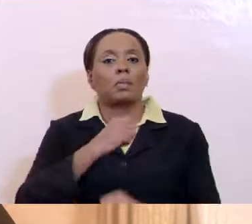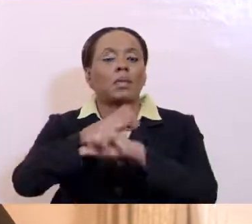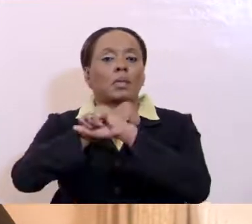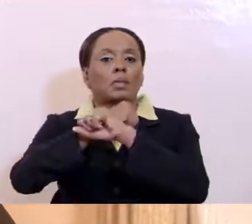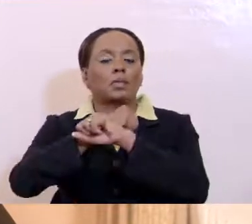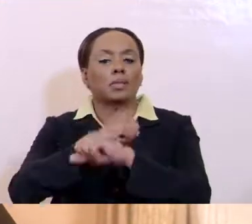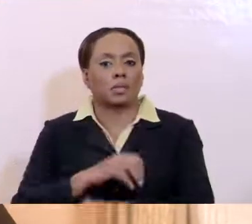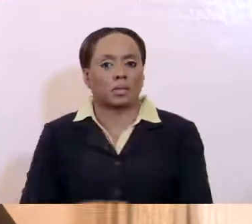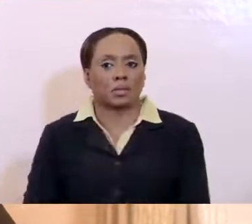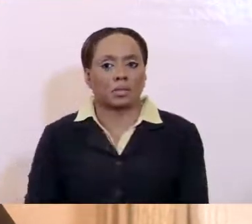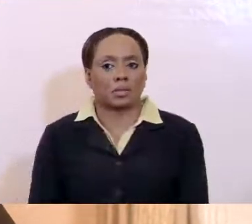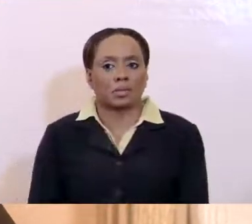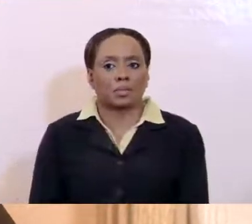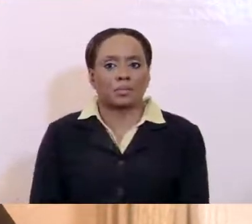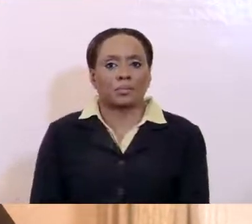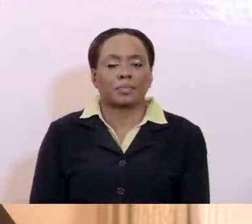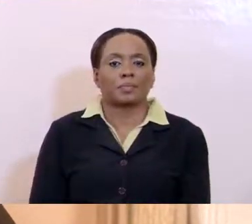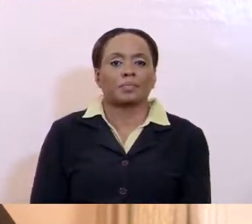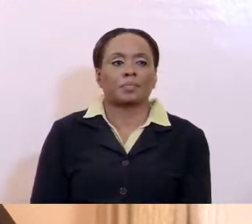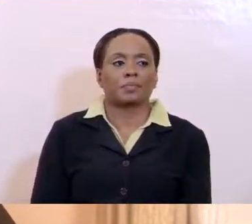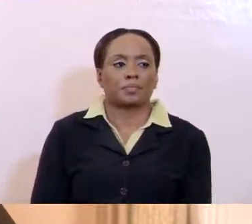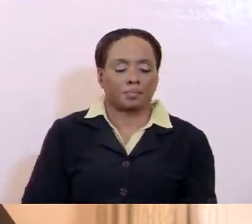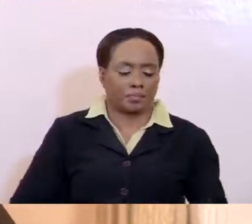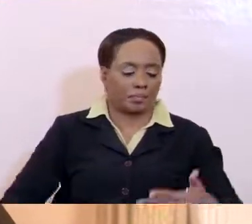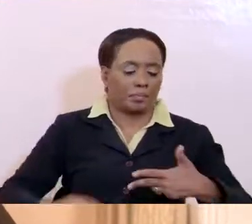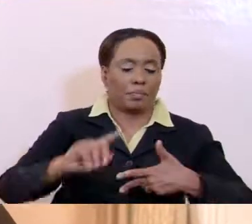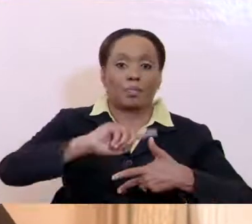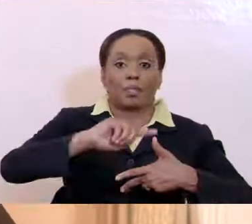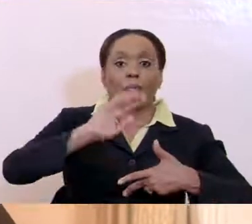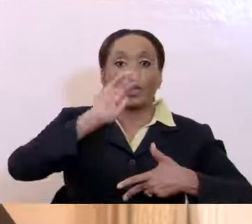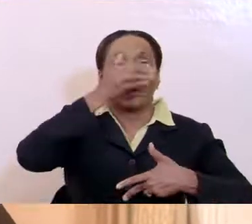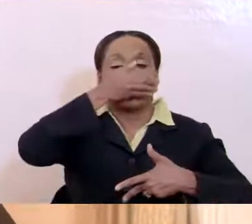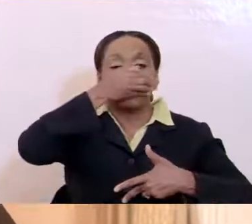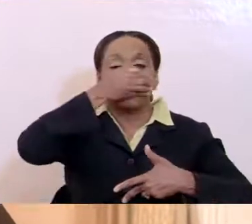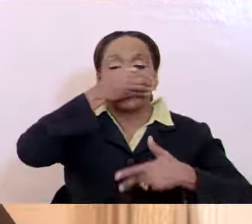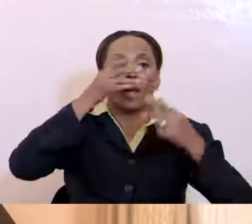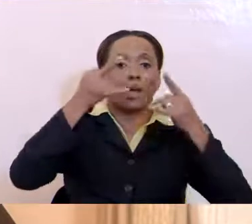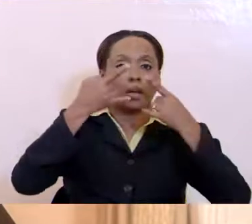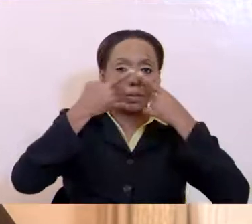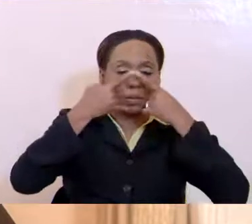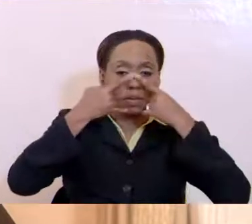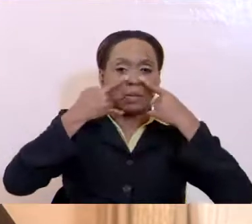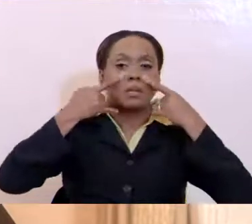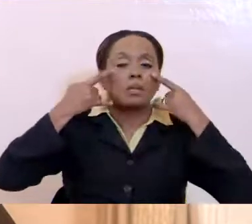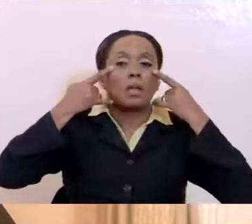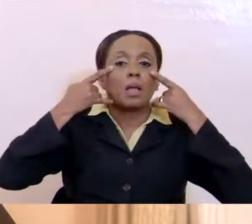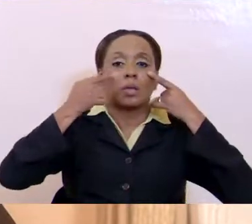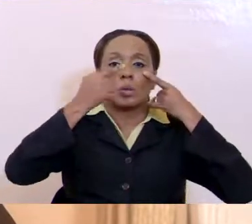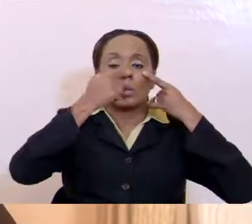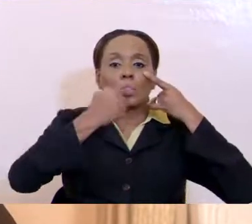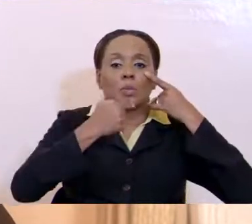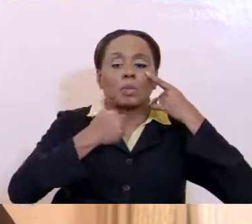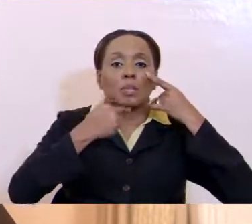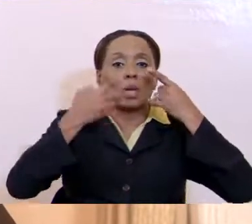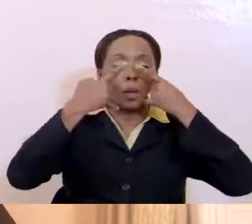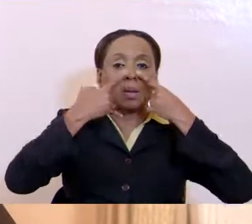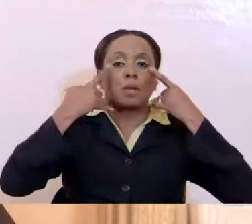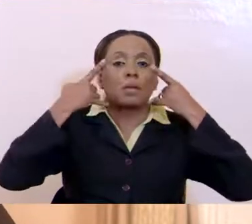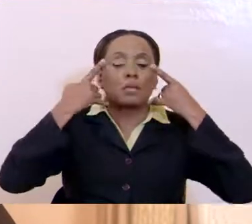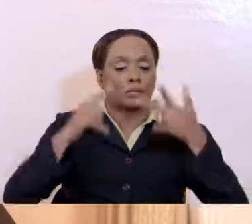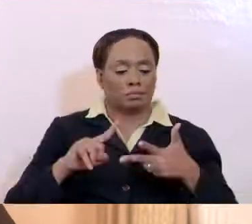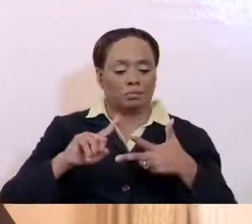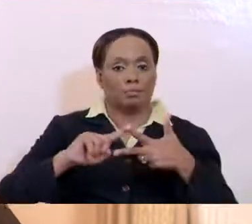protection. Wear your mask correctly to cover your nose, mouth, and chin. Wash your